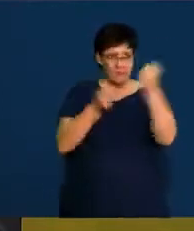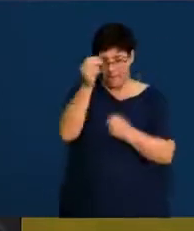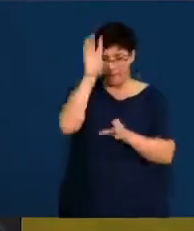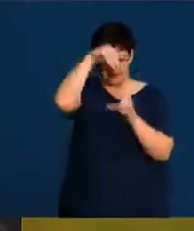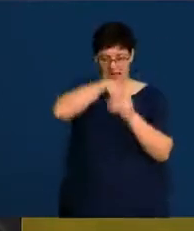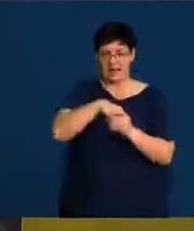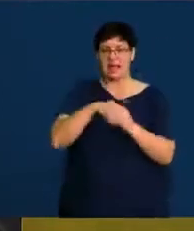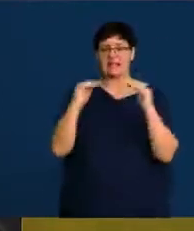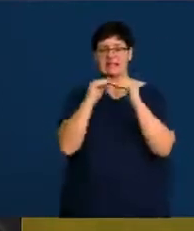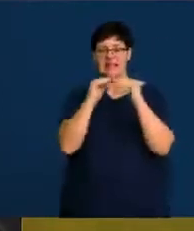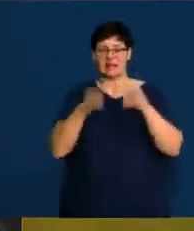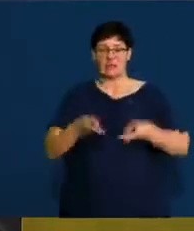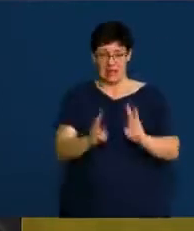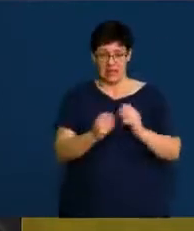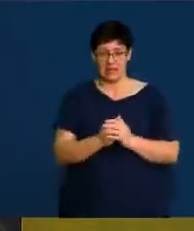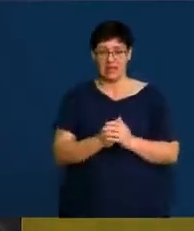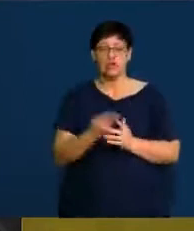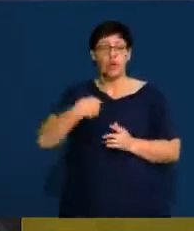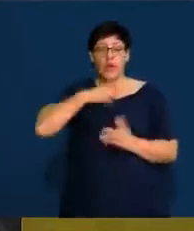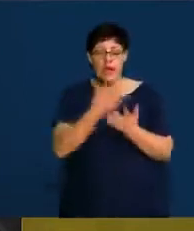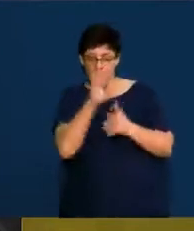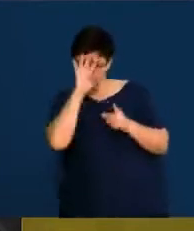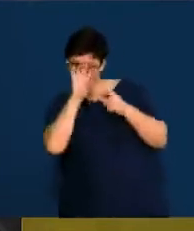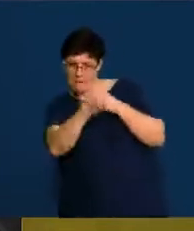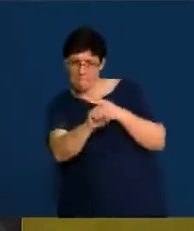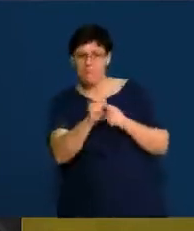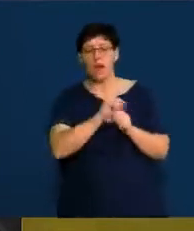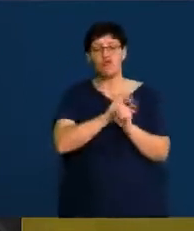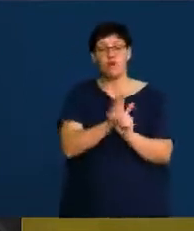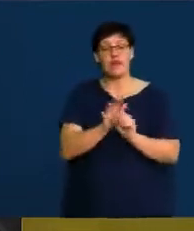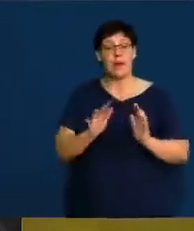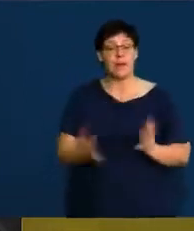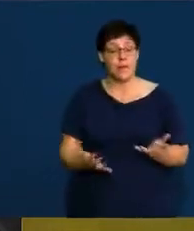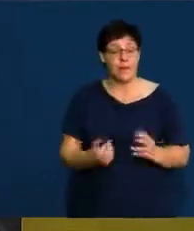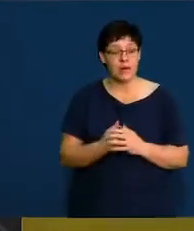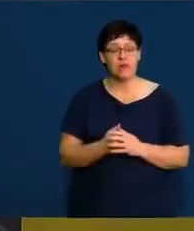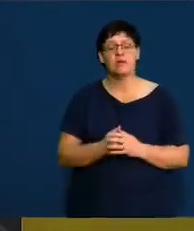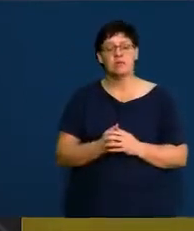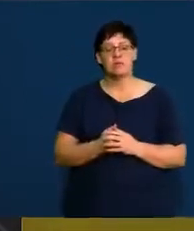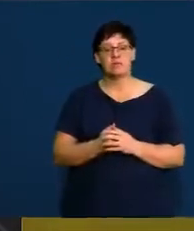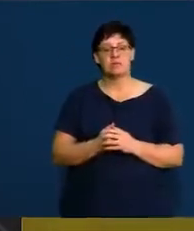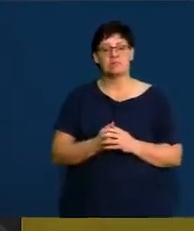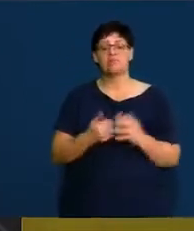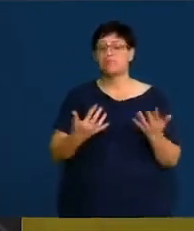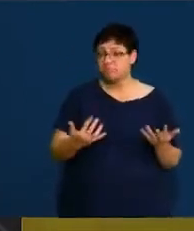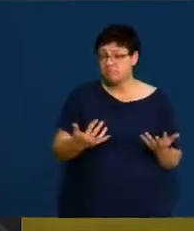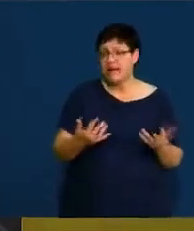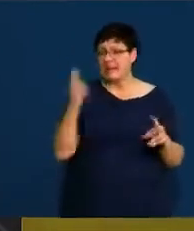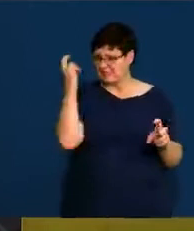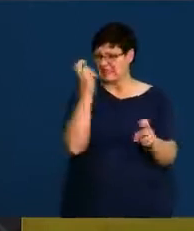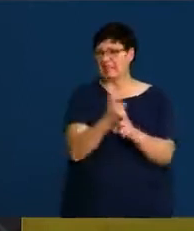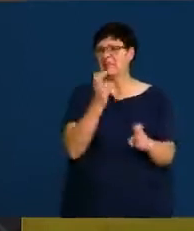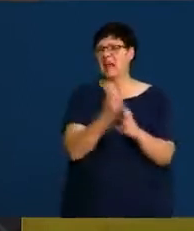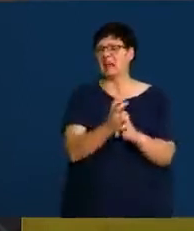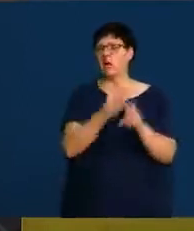one standard format. For us to recognize COVID-19, it would be very, very difficult